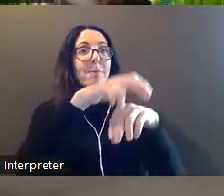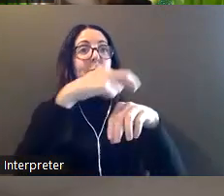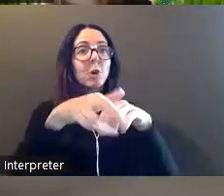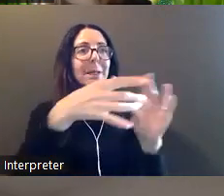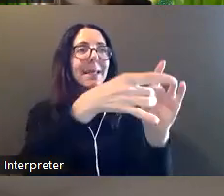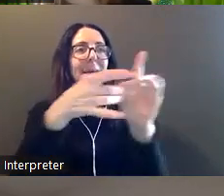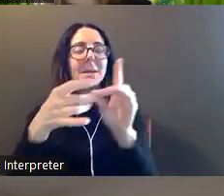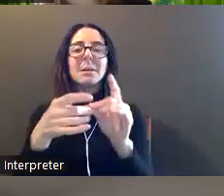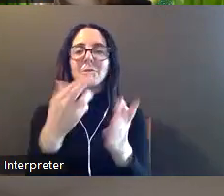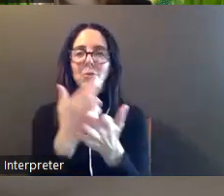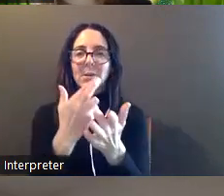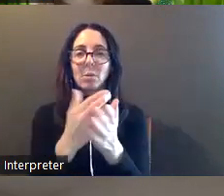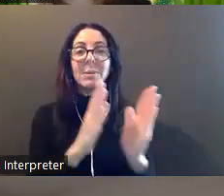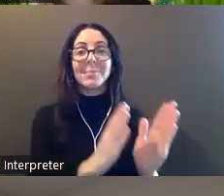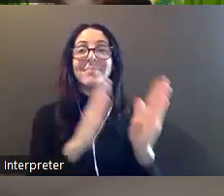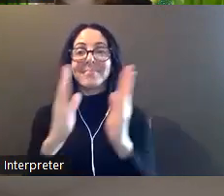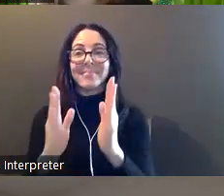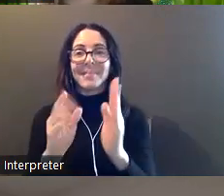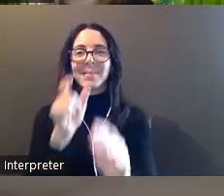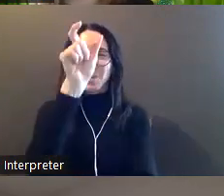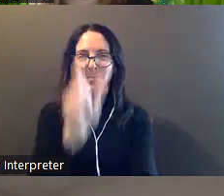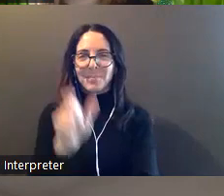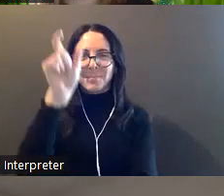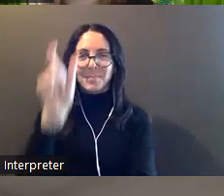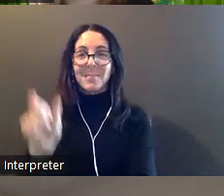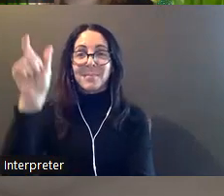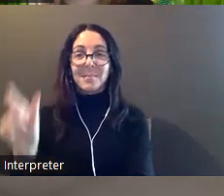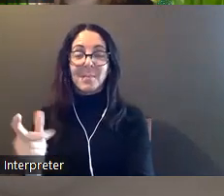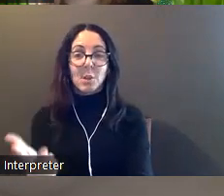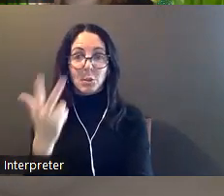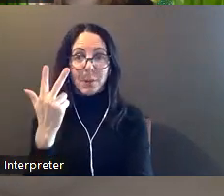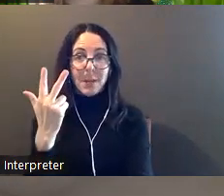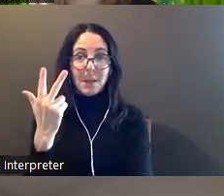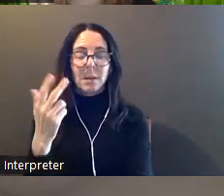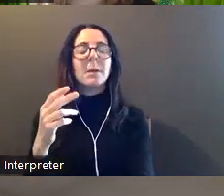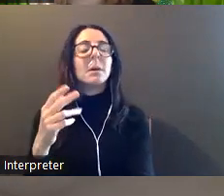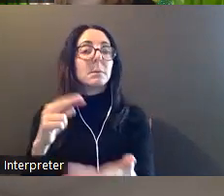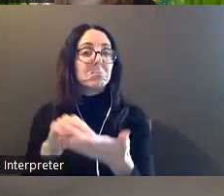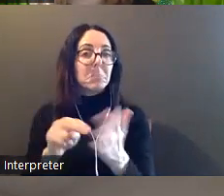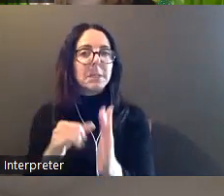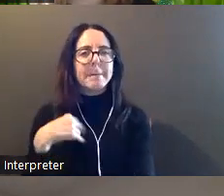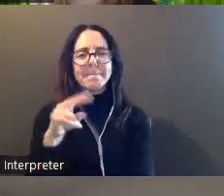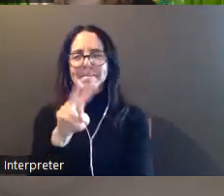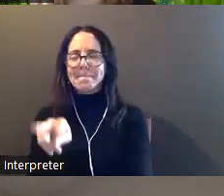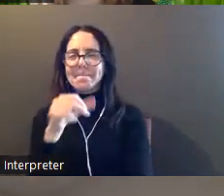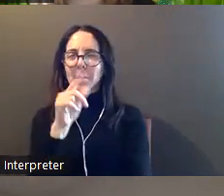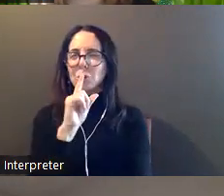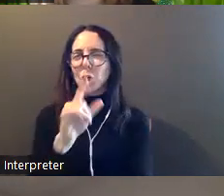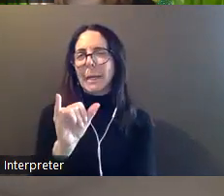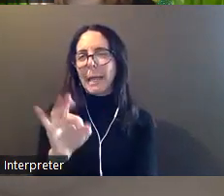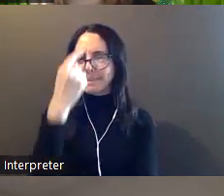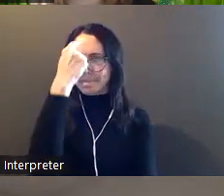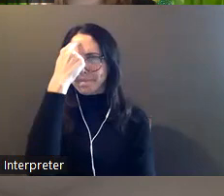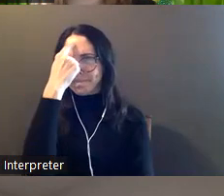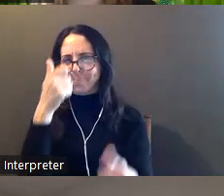The three streams that are on the right of your screen are for situations where either we are questioning the person's capacity